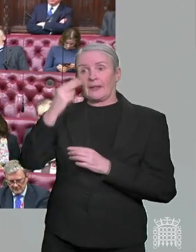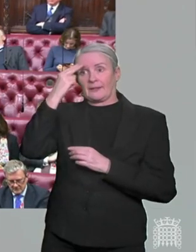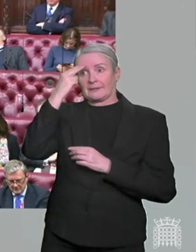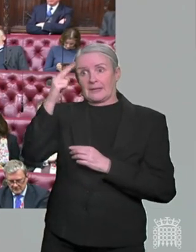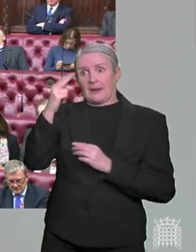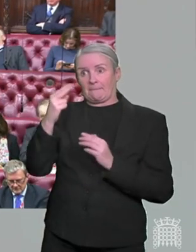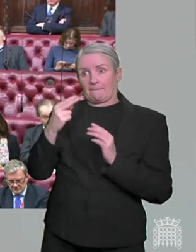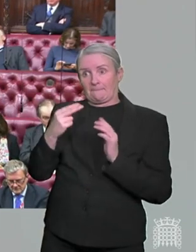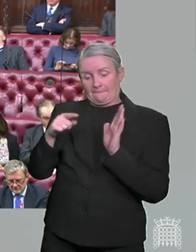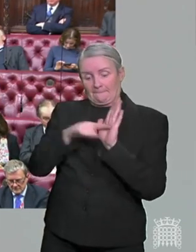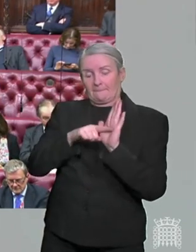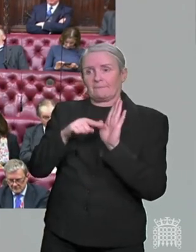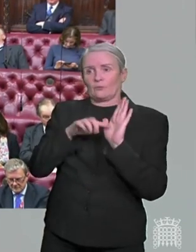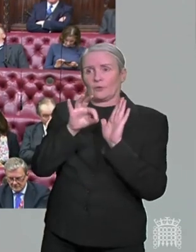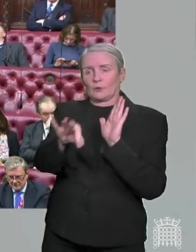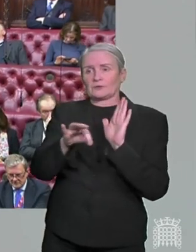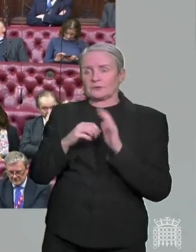paper.